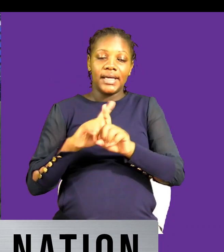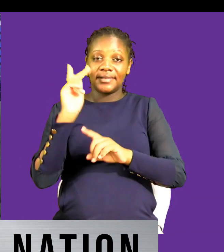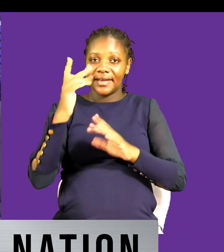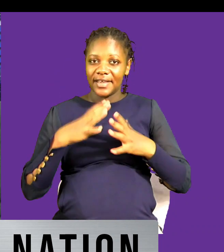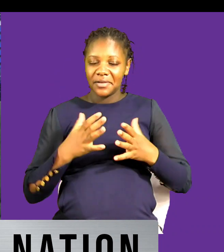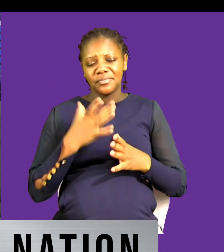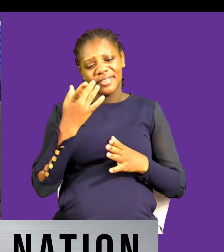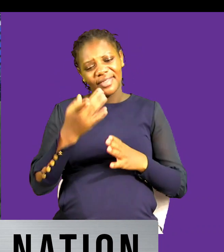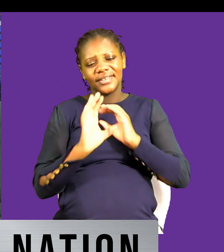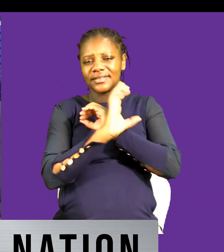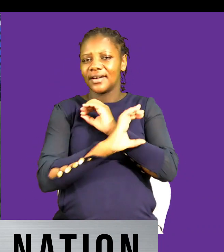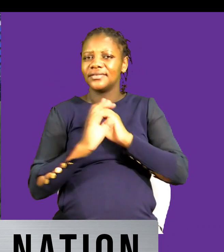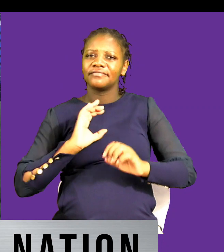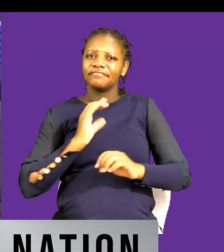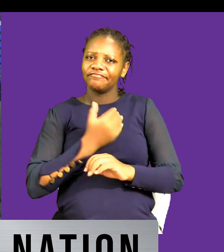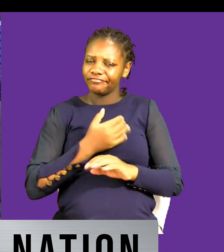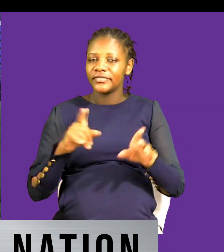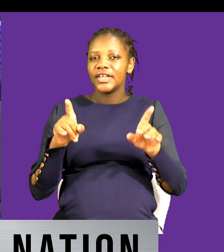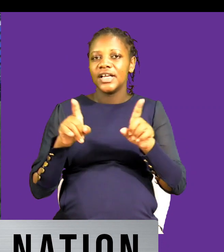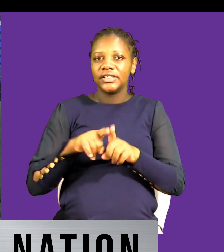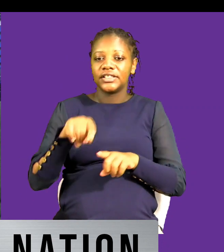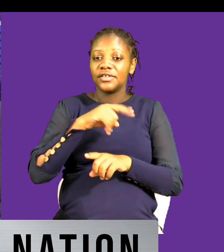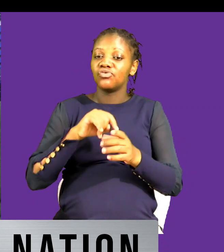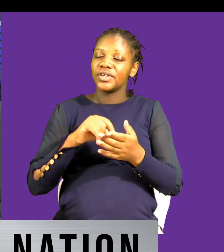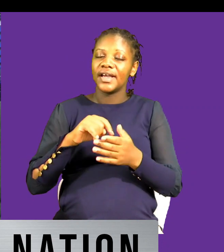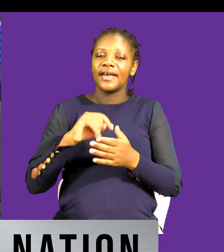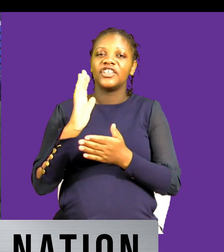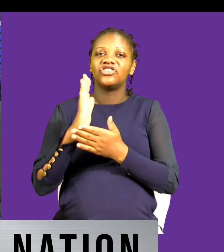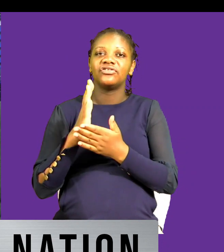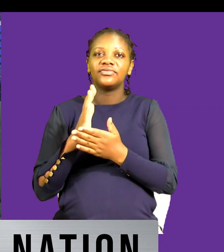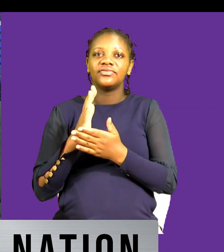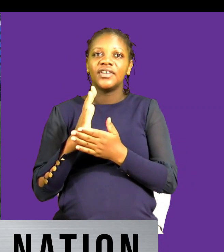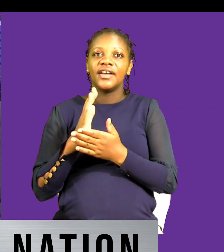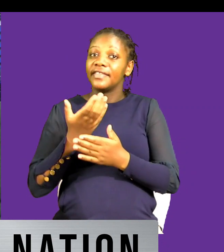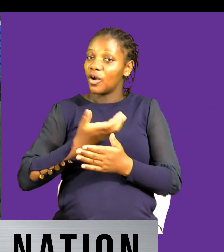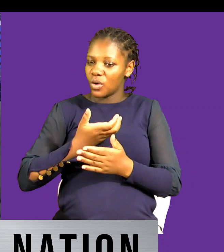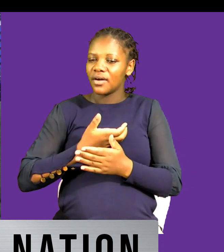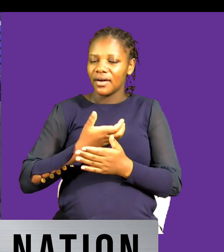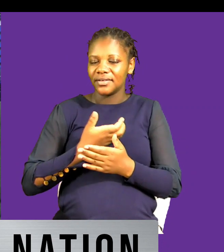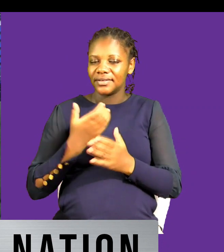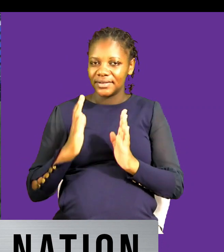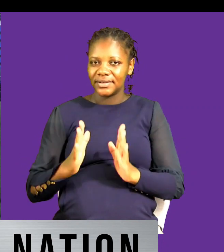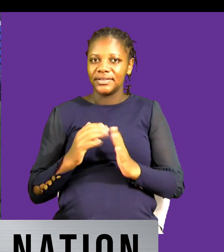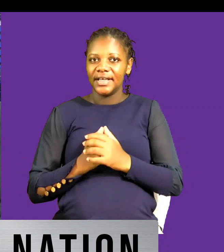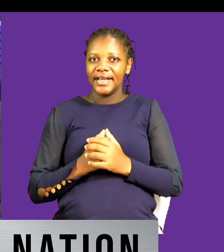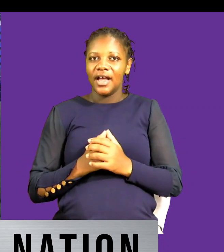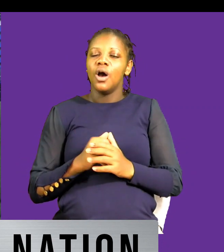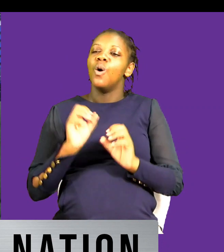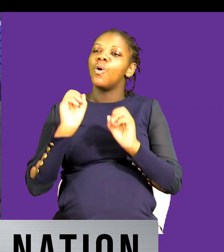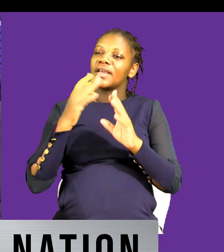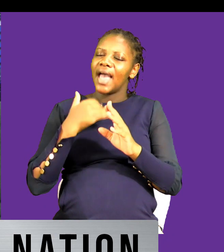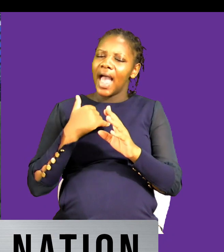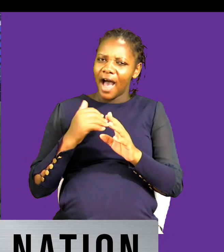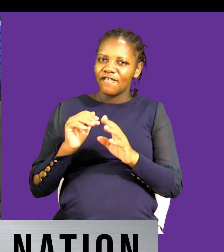is our country. It is us who basically are the shareholders. Let me ask you a very plain question. In your